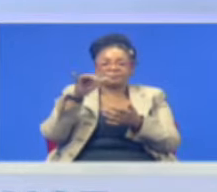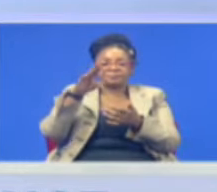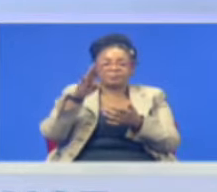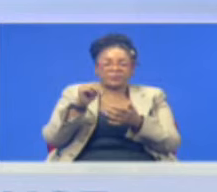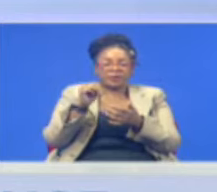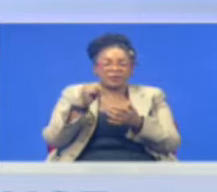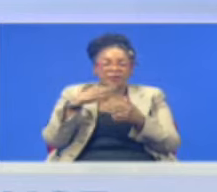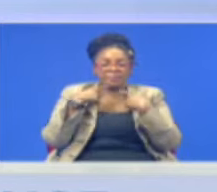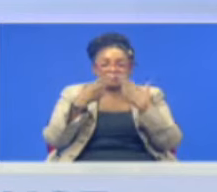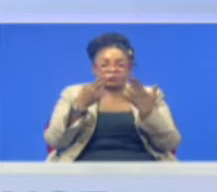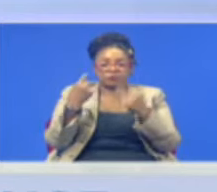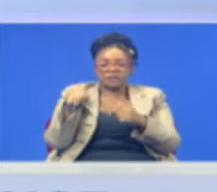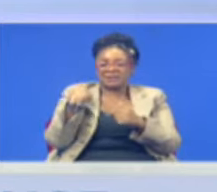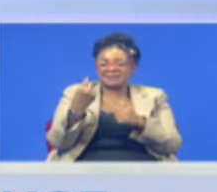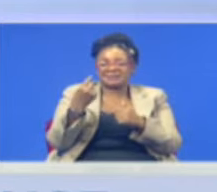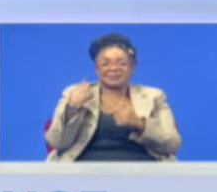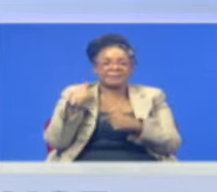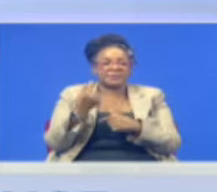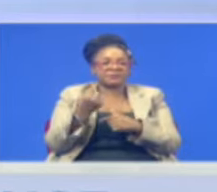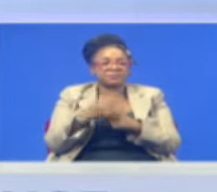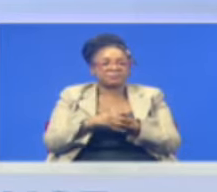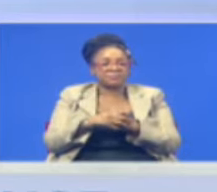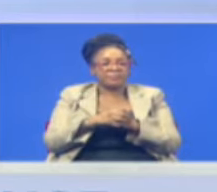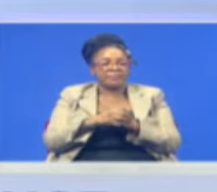the latest numbers.